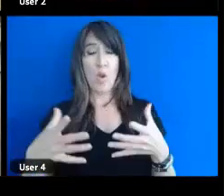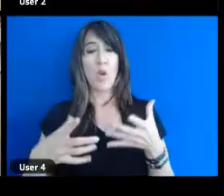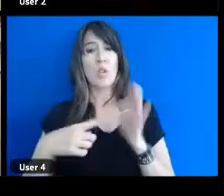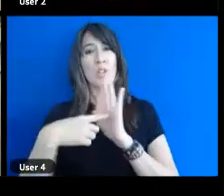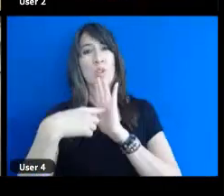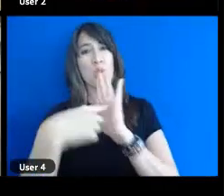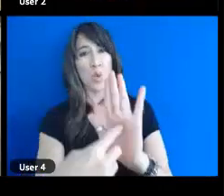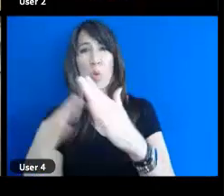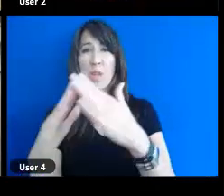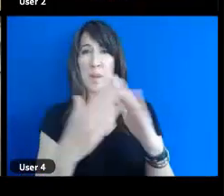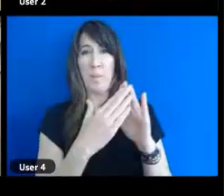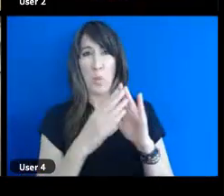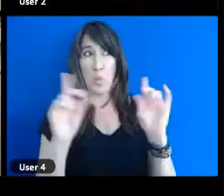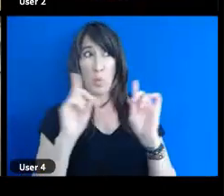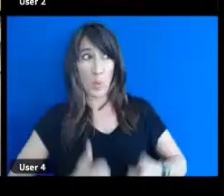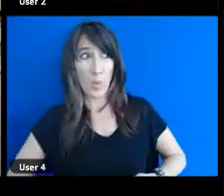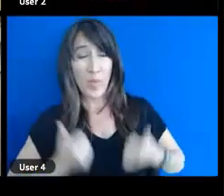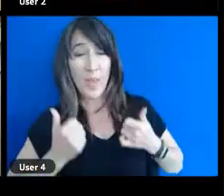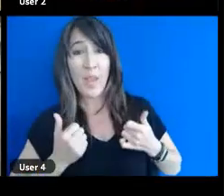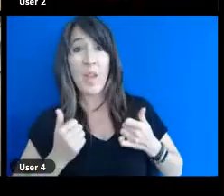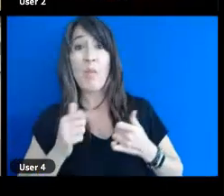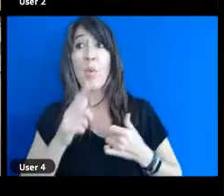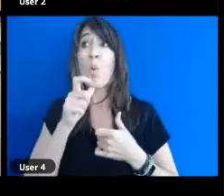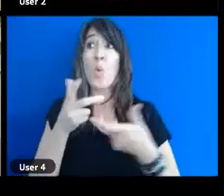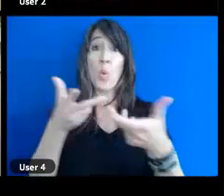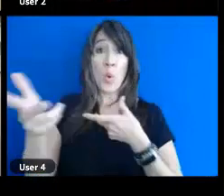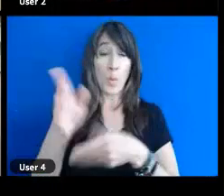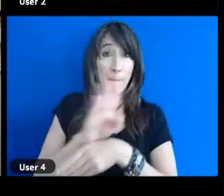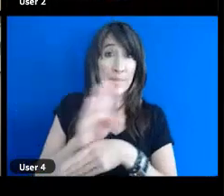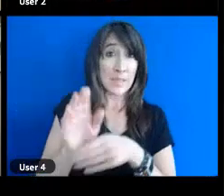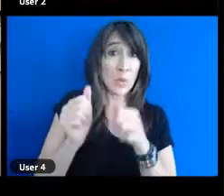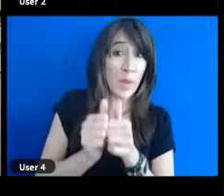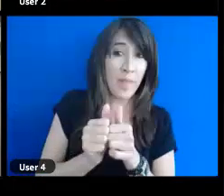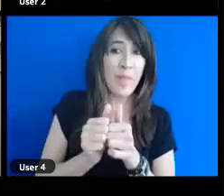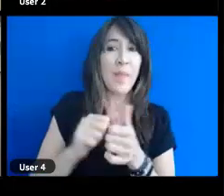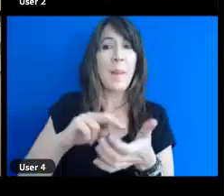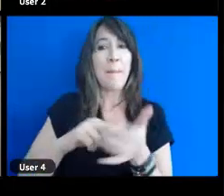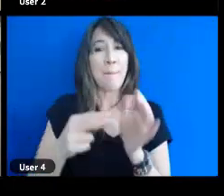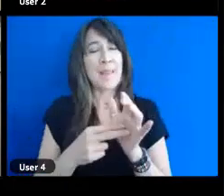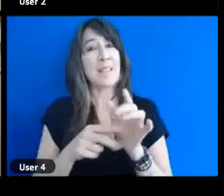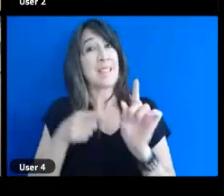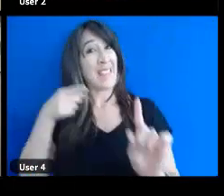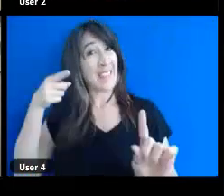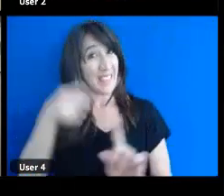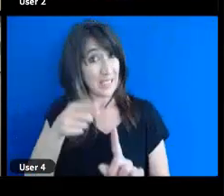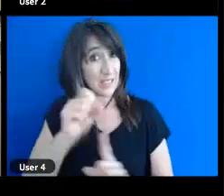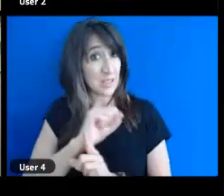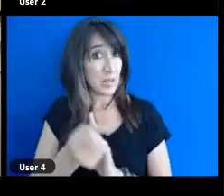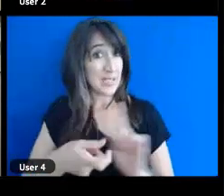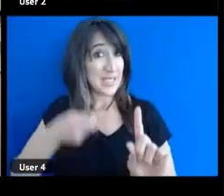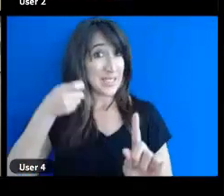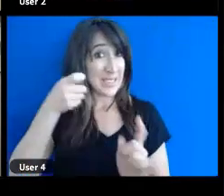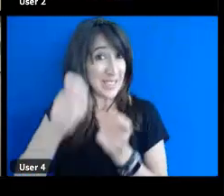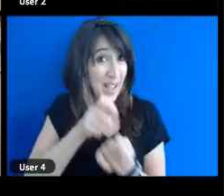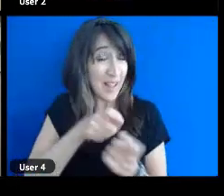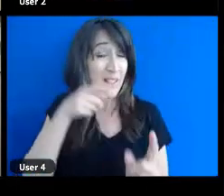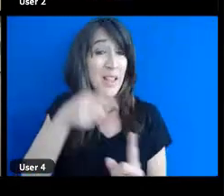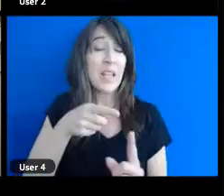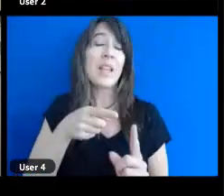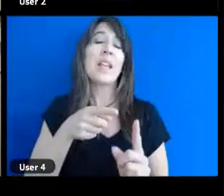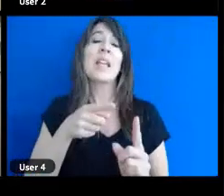about having a workforce that reflects community, the communities that we live in, do business in. And in this case, we're talking